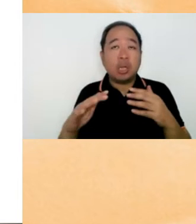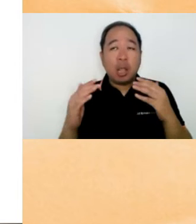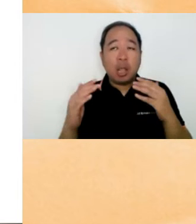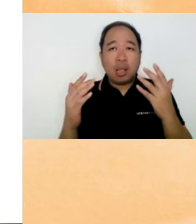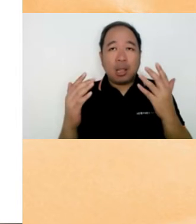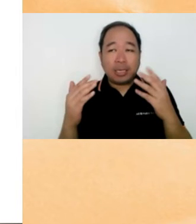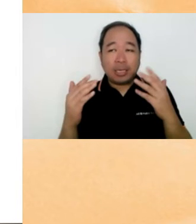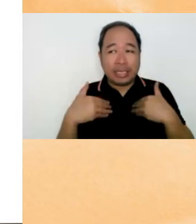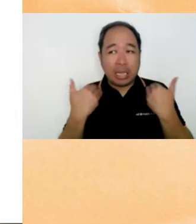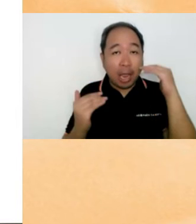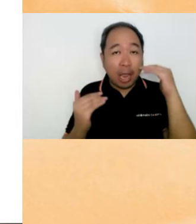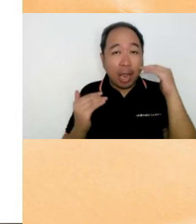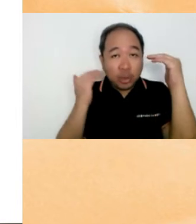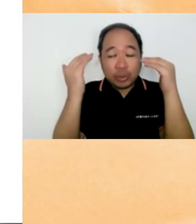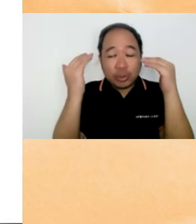for